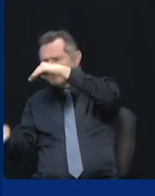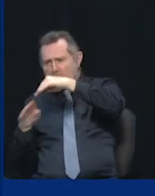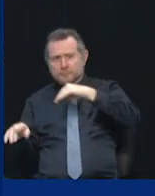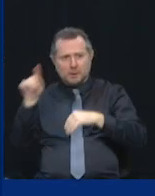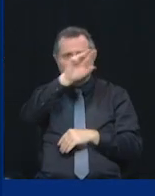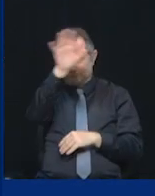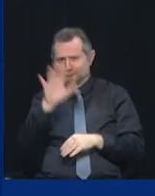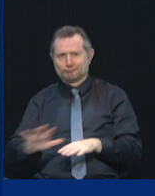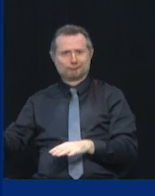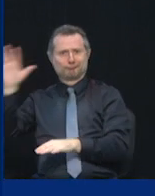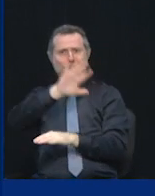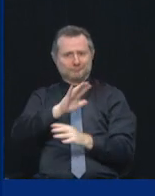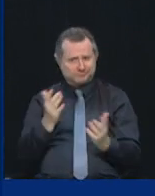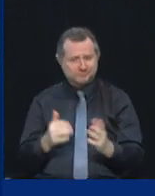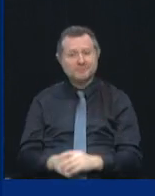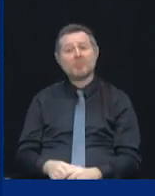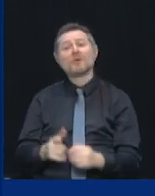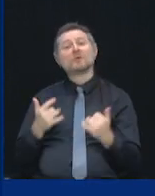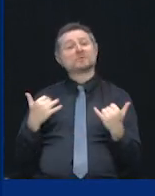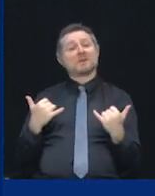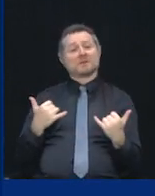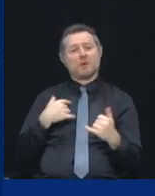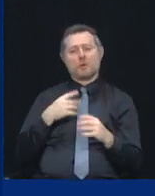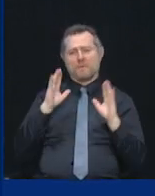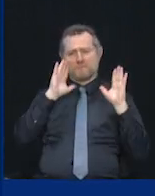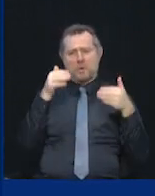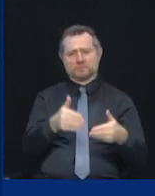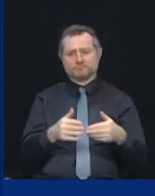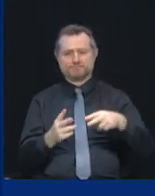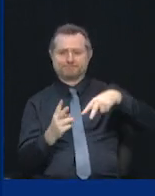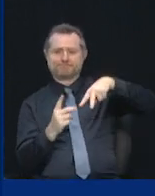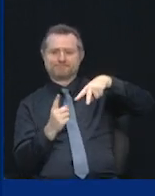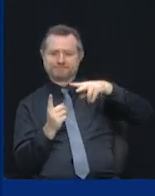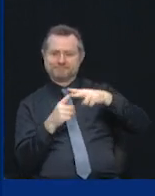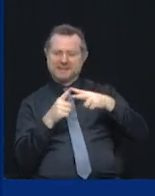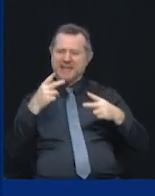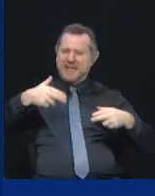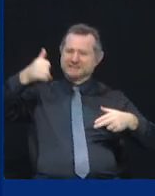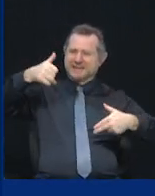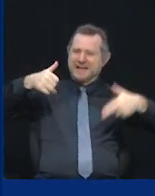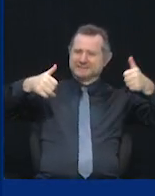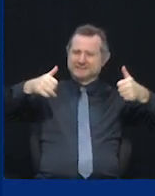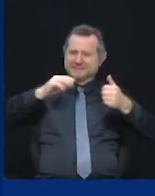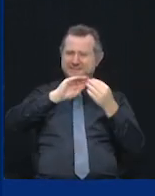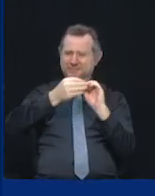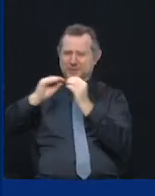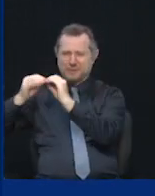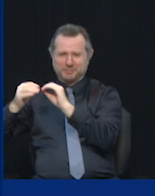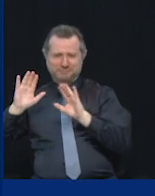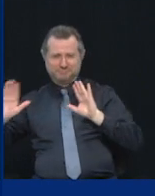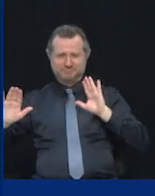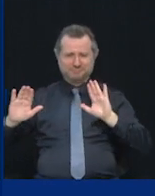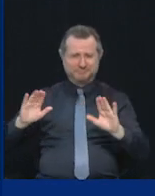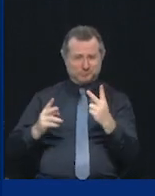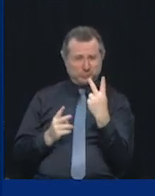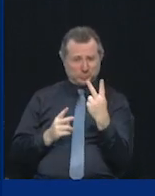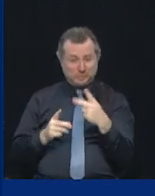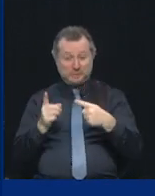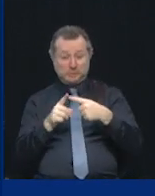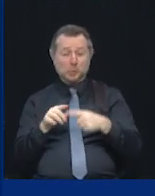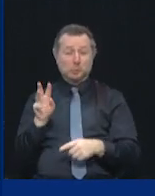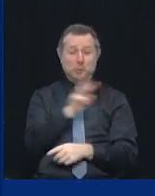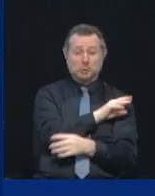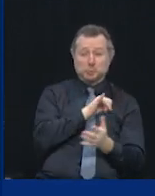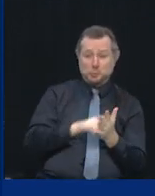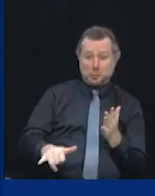focused on the places in the state that have the highest infection rate, and that right now is Western New York and